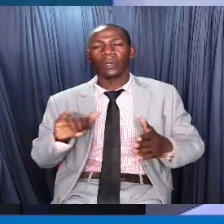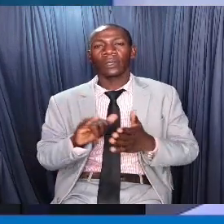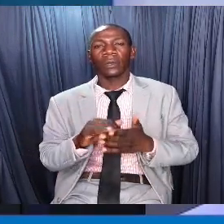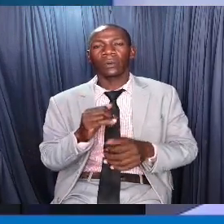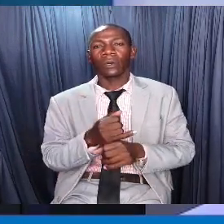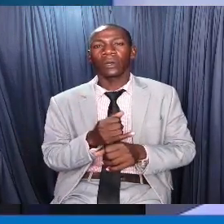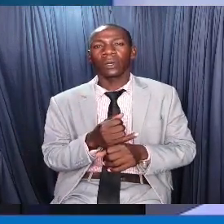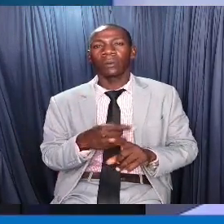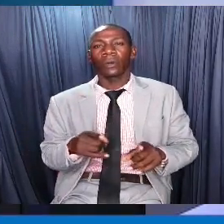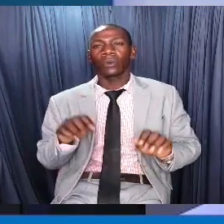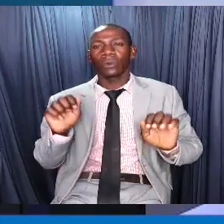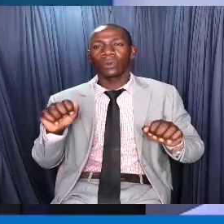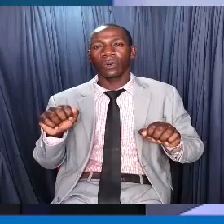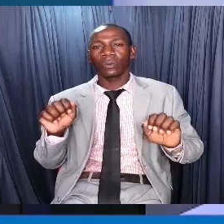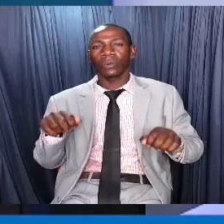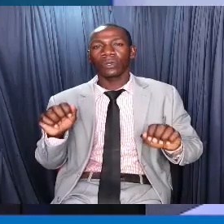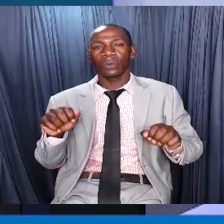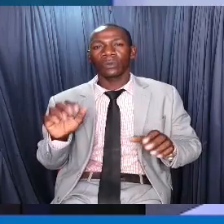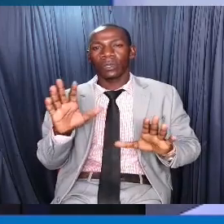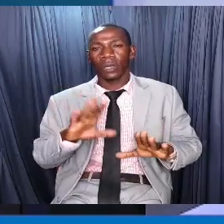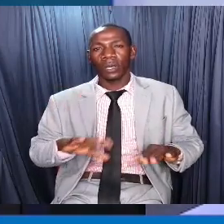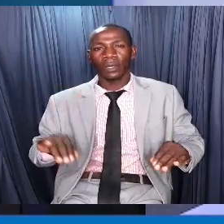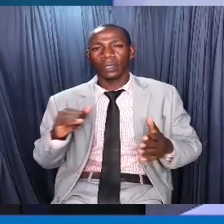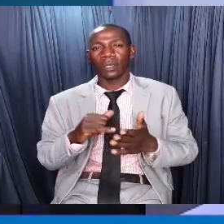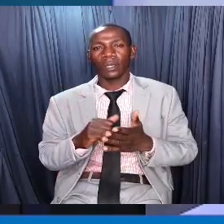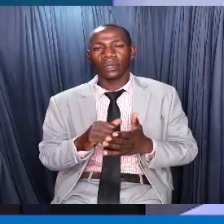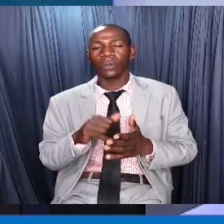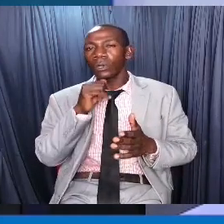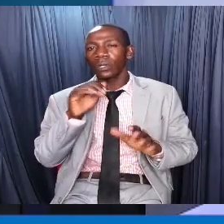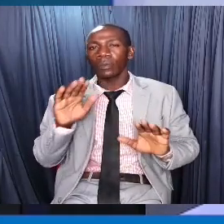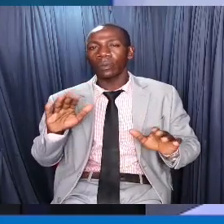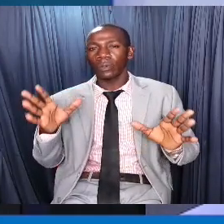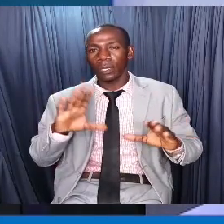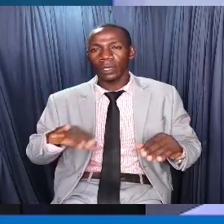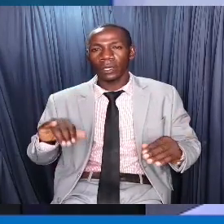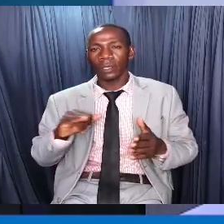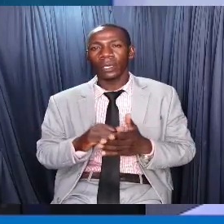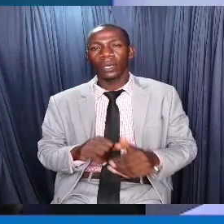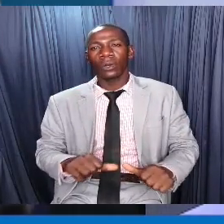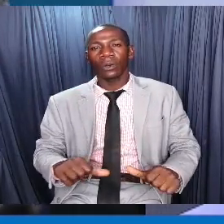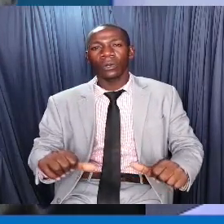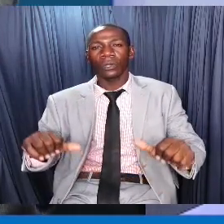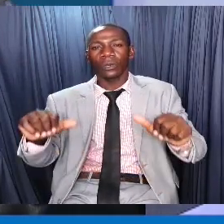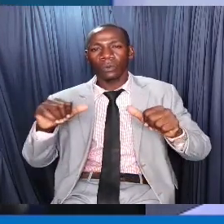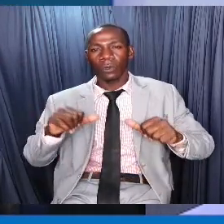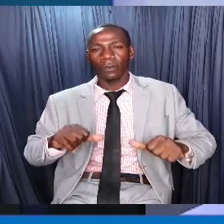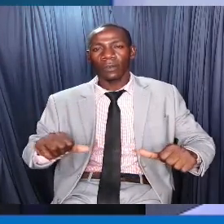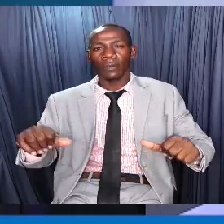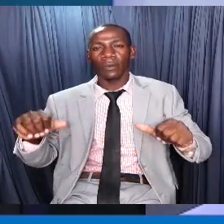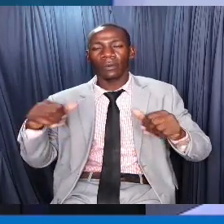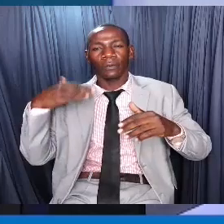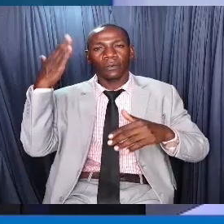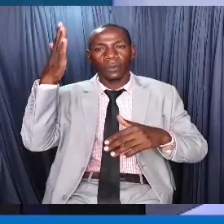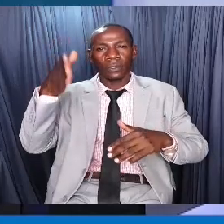all these works. Lakini haikuwezekana. But they could not be able to silence. Haikuwezekana. They could not be able to silence. Bado inaenda mbele mpaka kesho. It's still moving on even to the